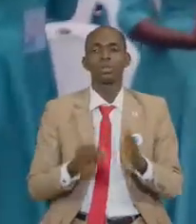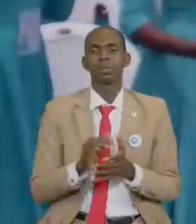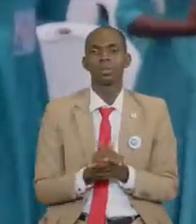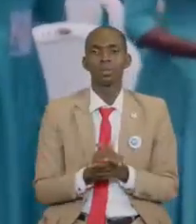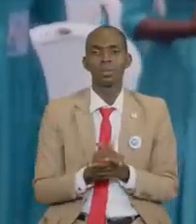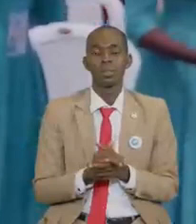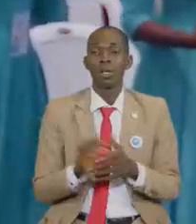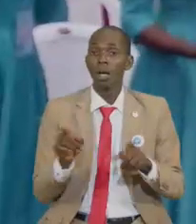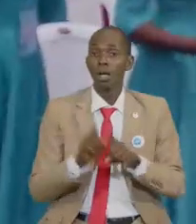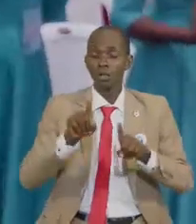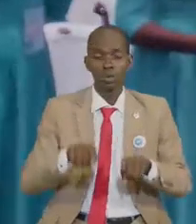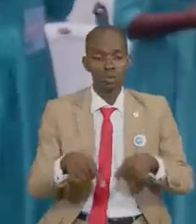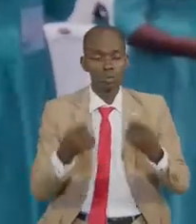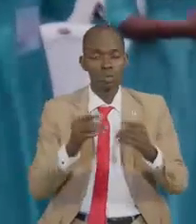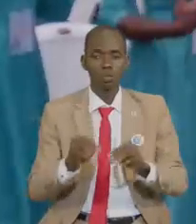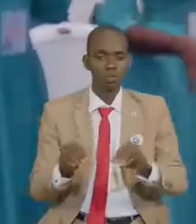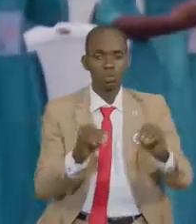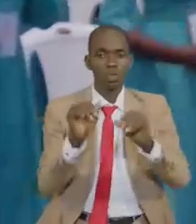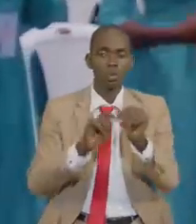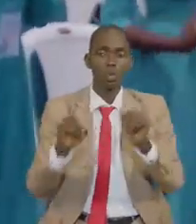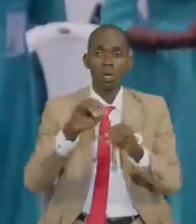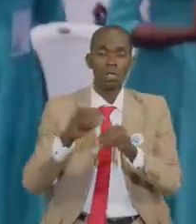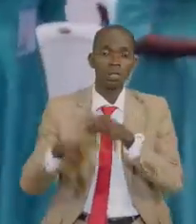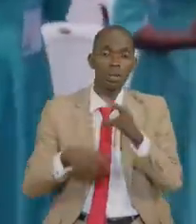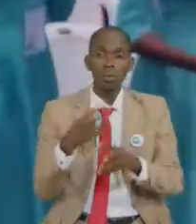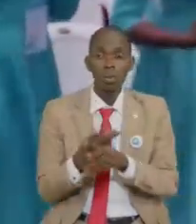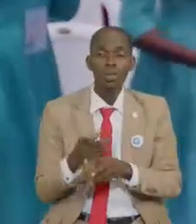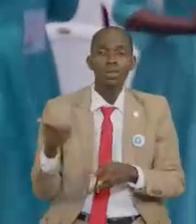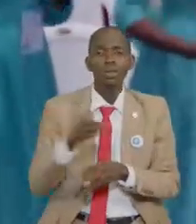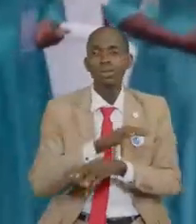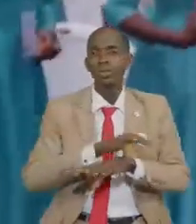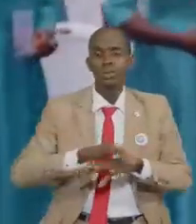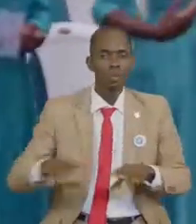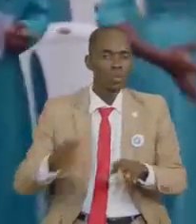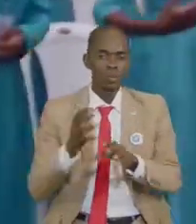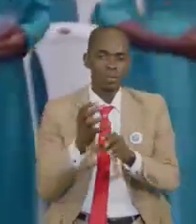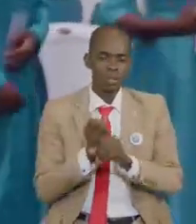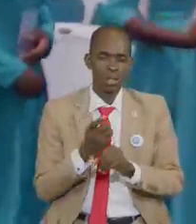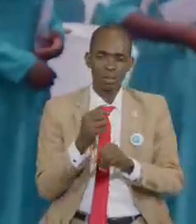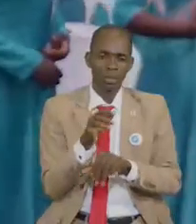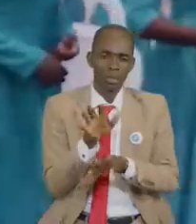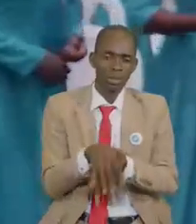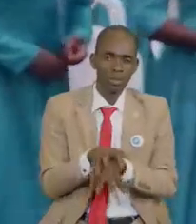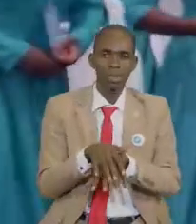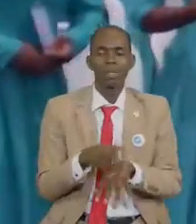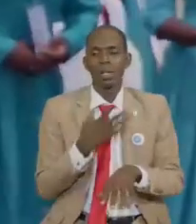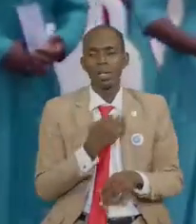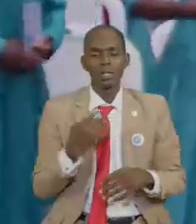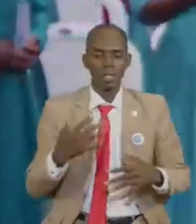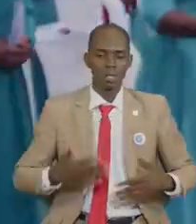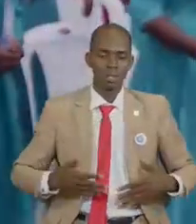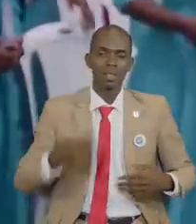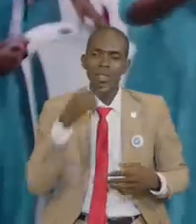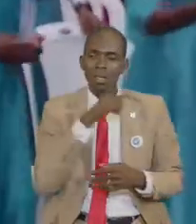As you go around the world, you don't catch the deception and the lies they have.